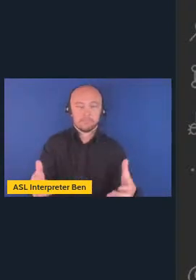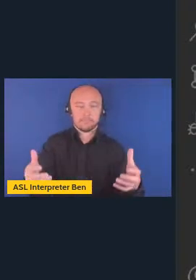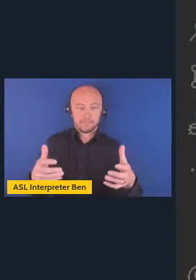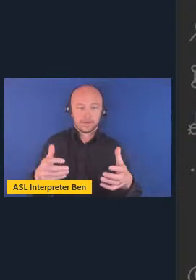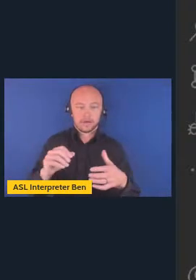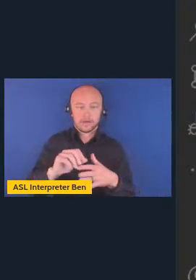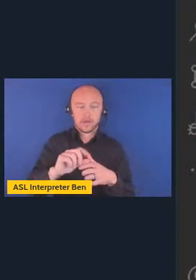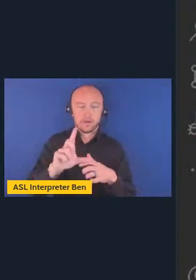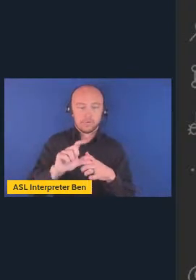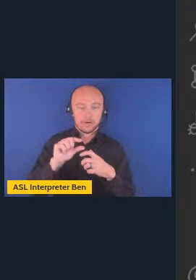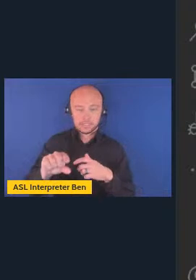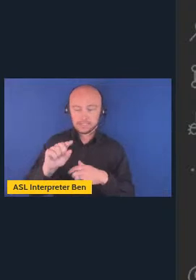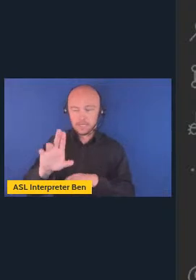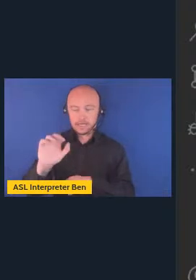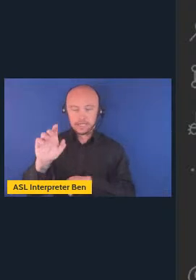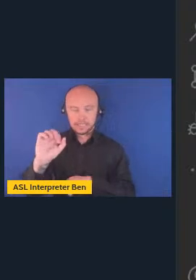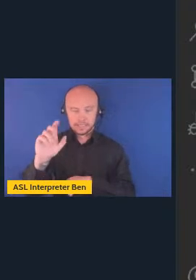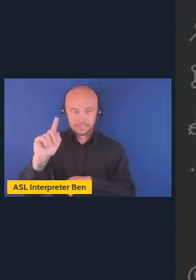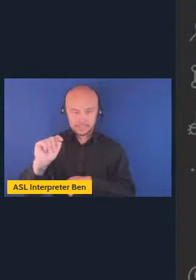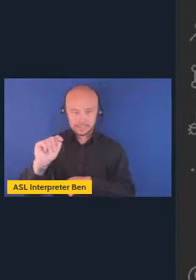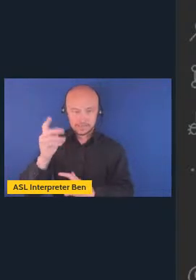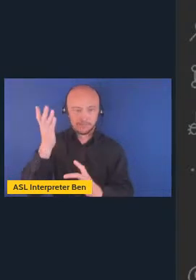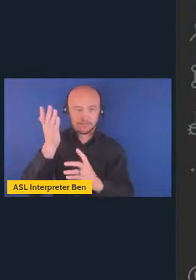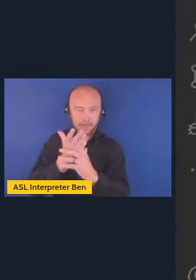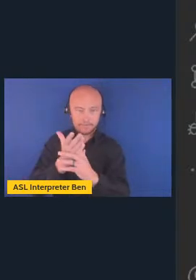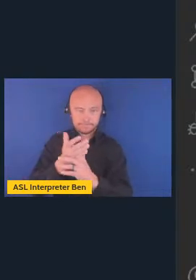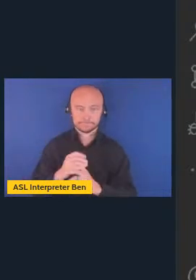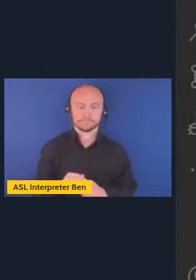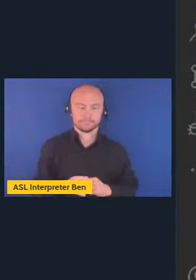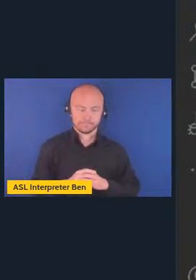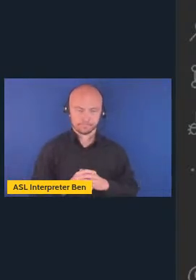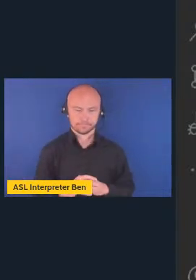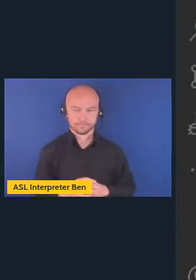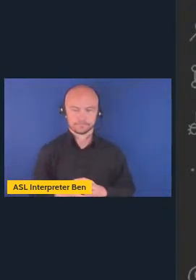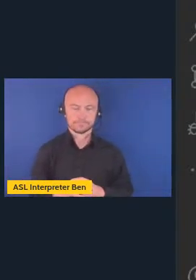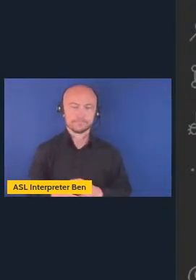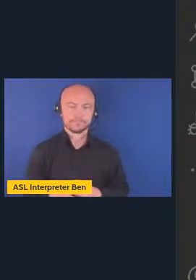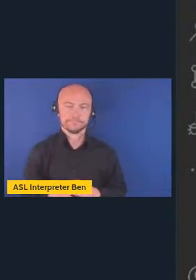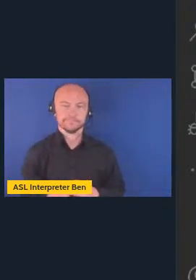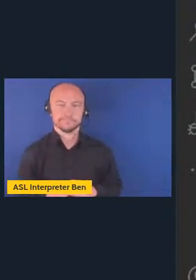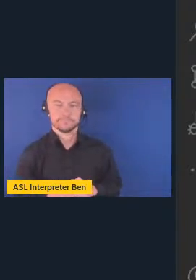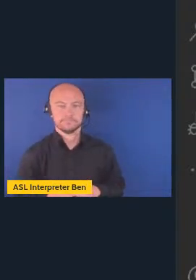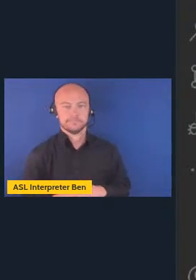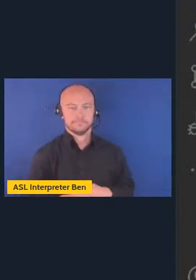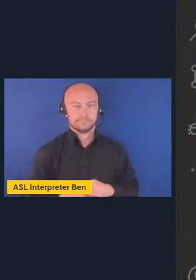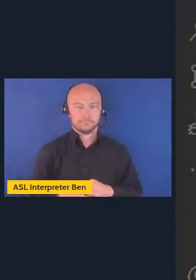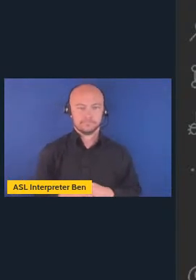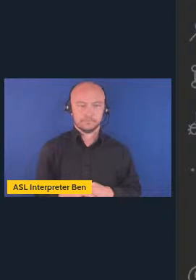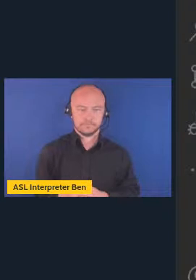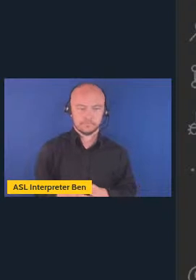uppercase dot exist file. And I'm going to wait for